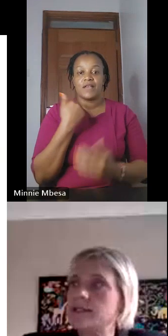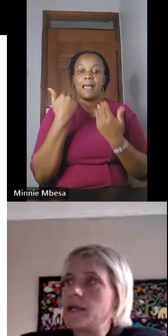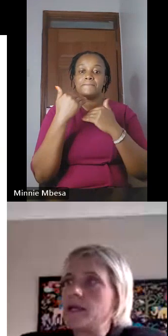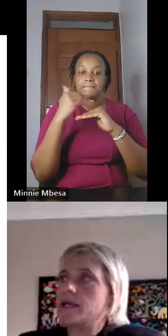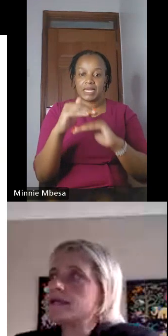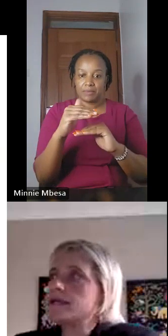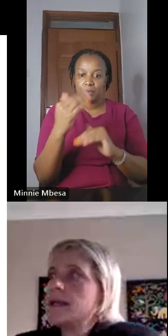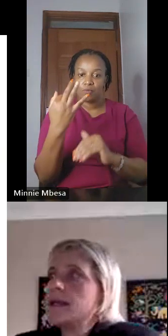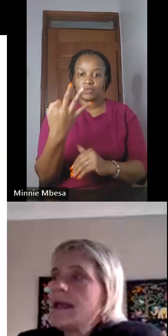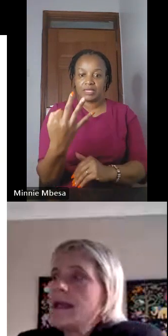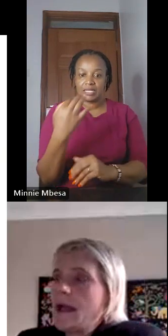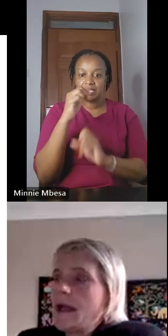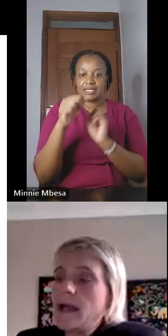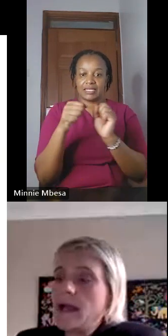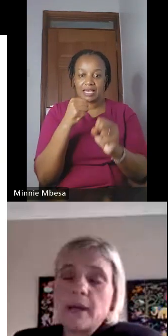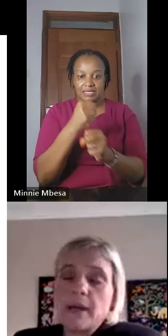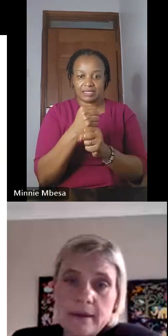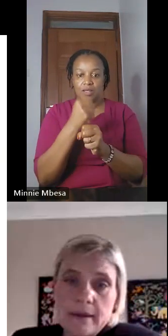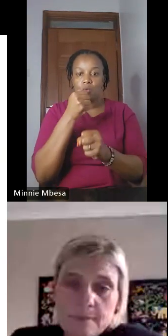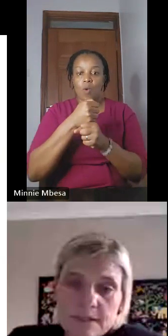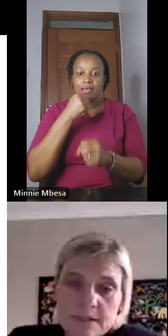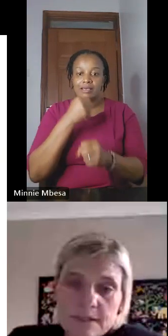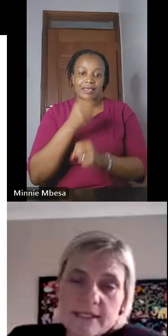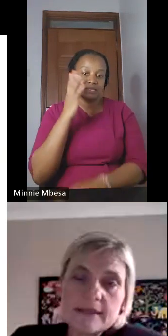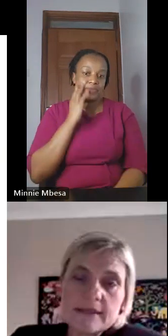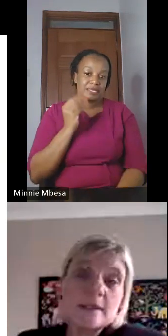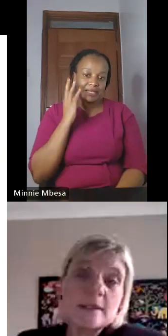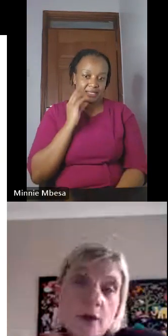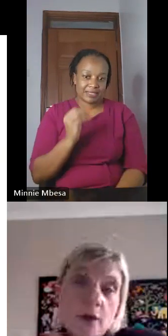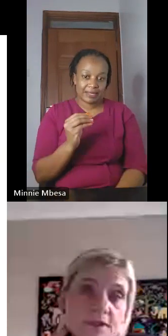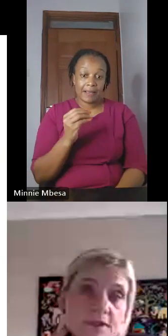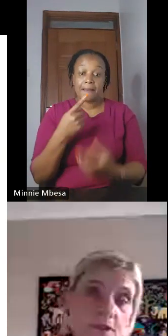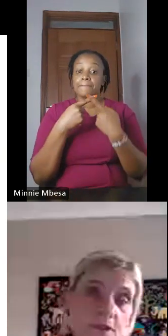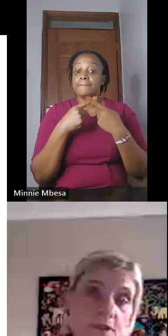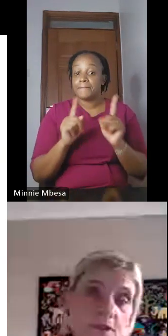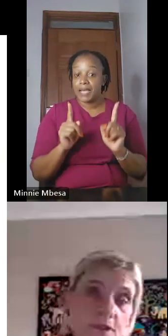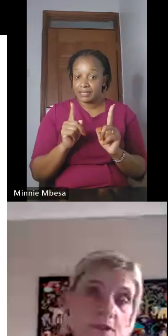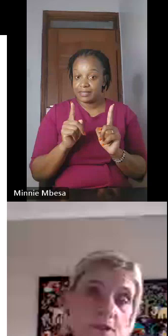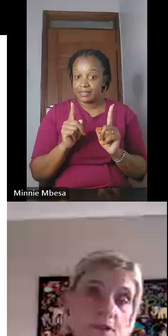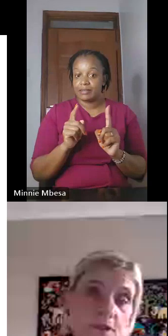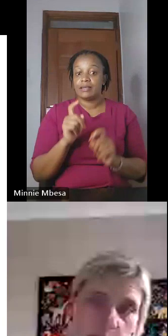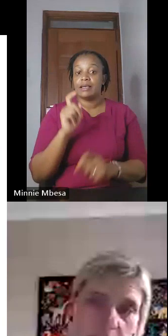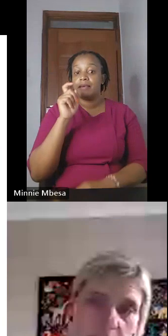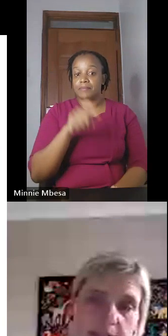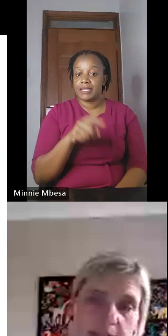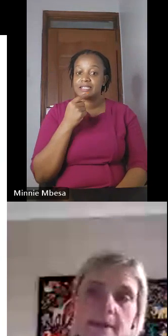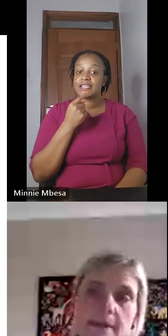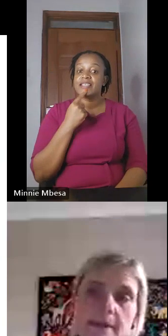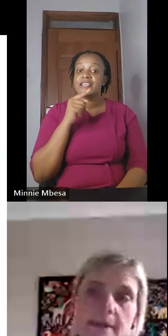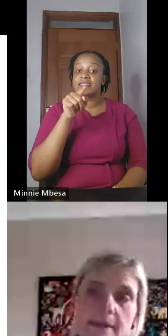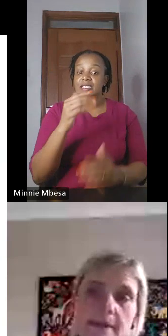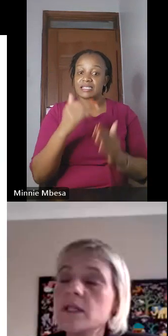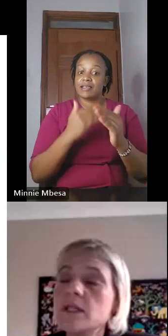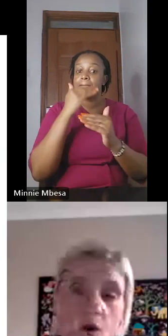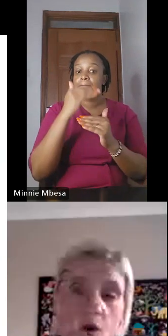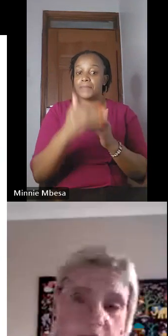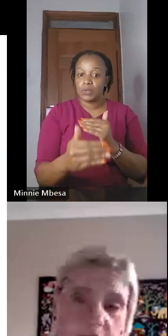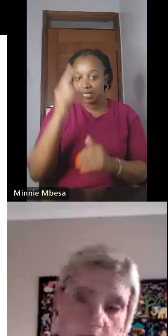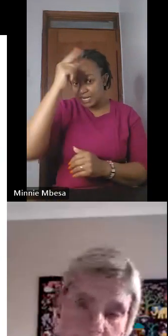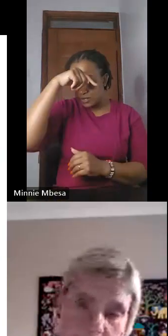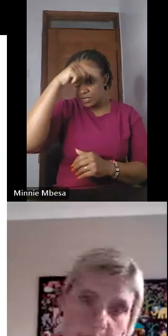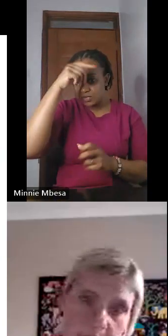work experience. But I must stress that this is postgraduate work experience, but we